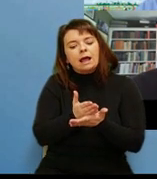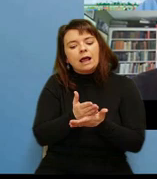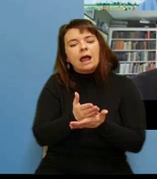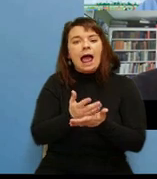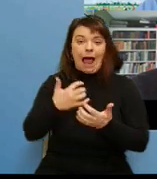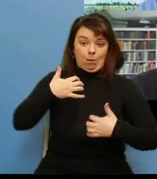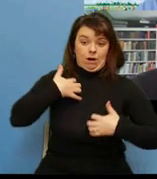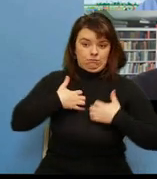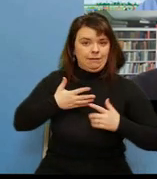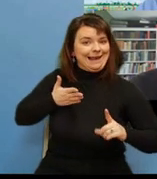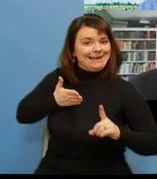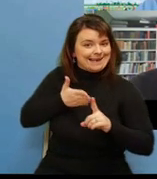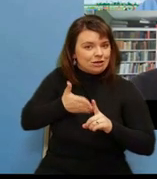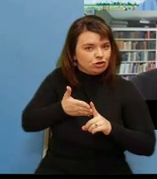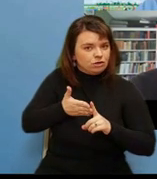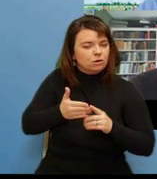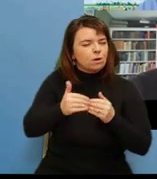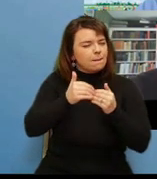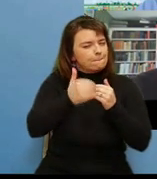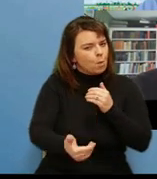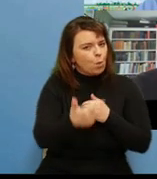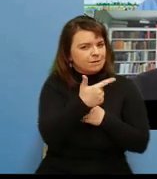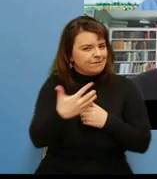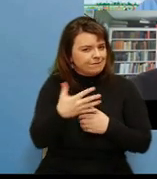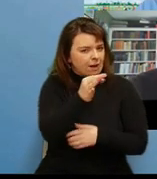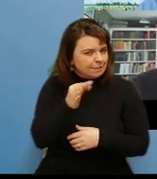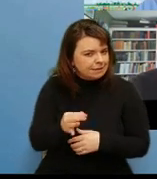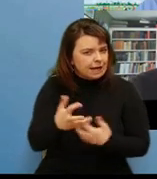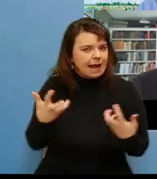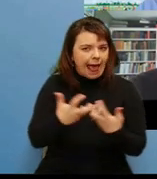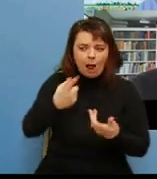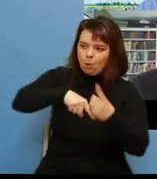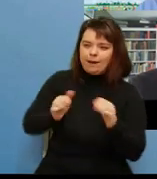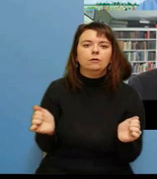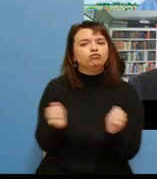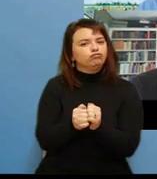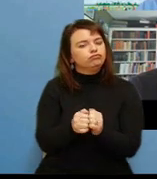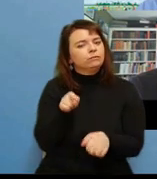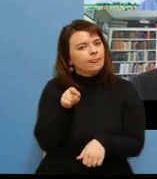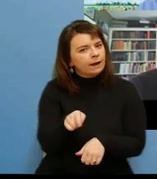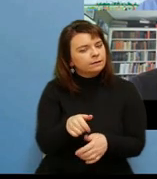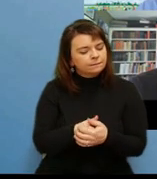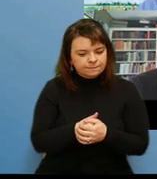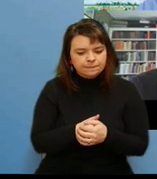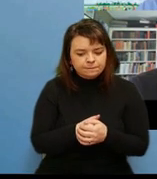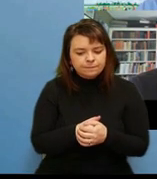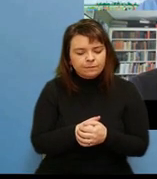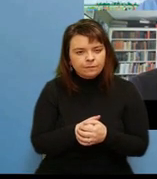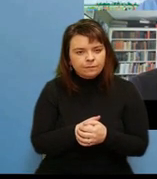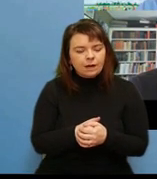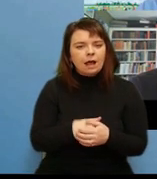around our intentions, which is way beyond 75%, and how we are going to do that.